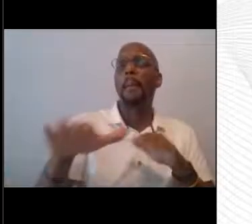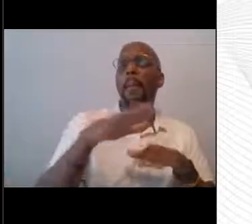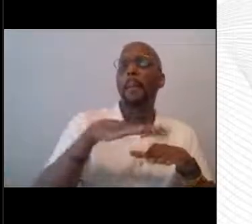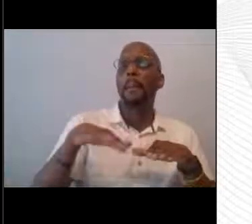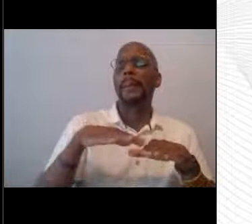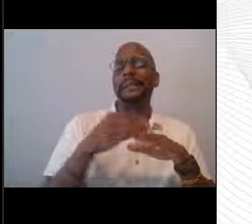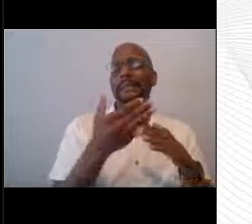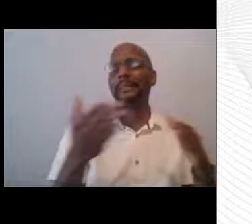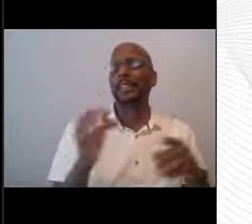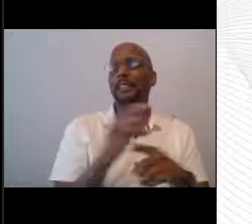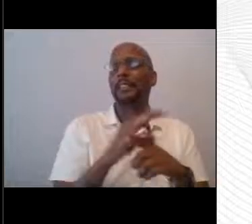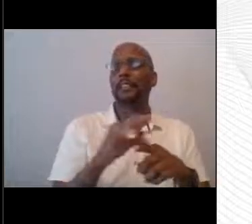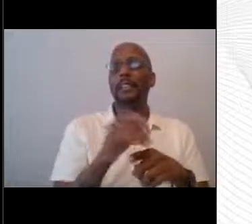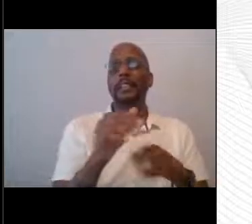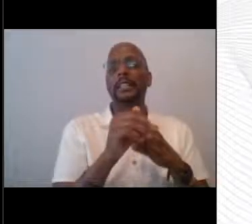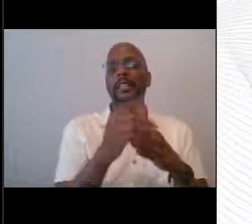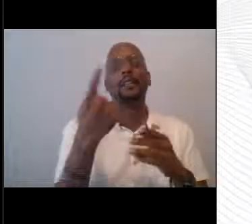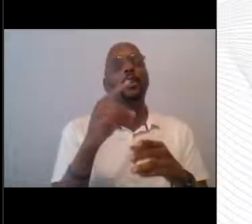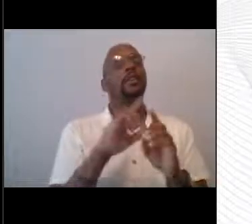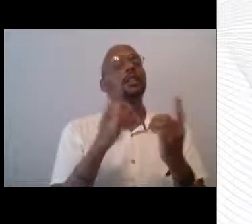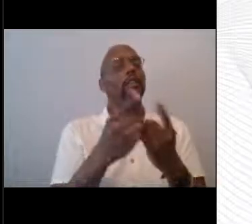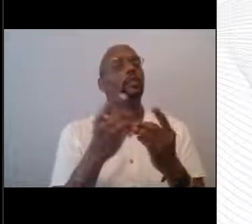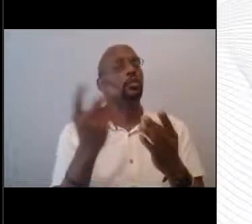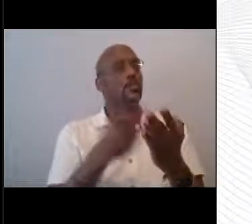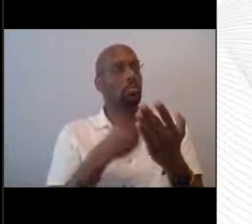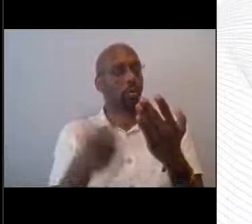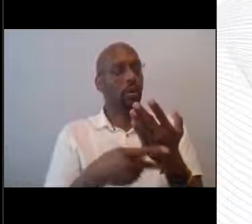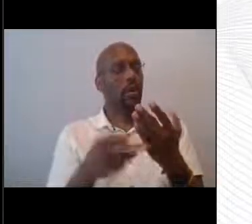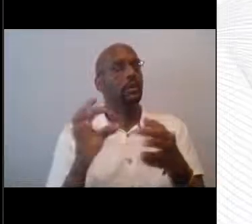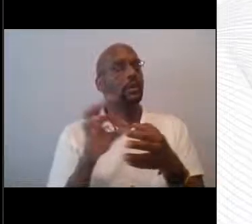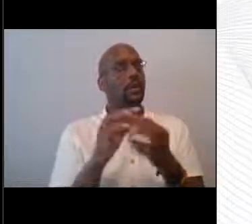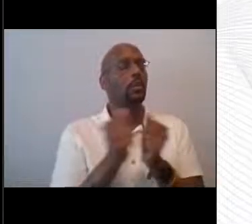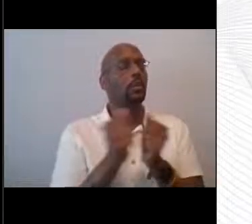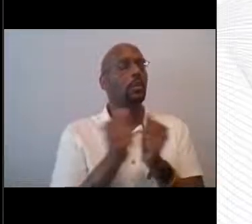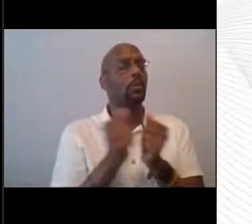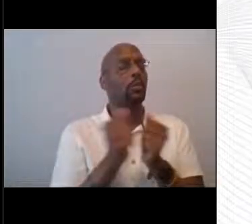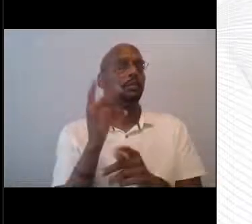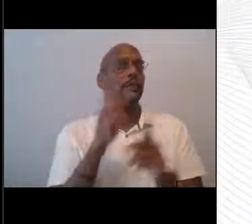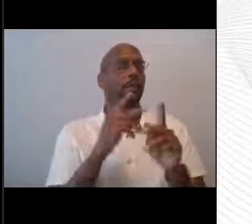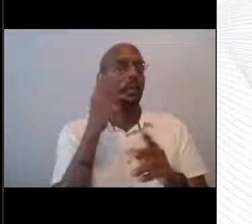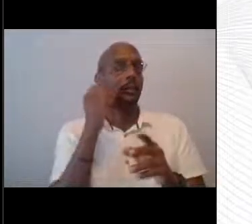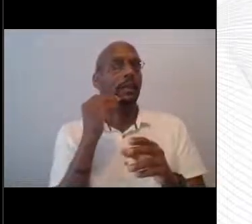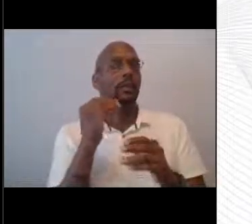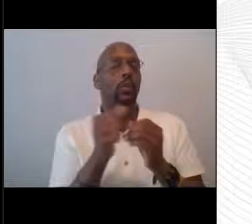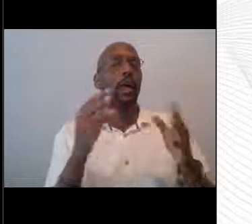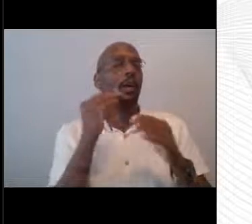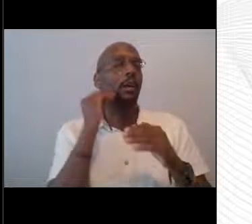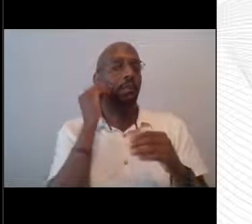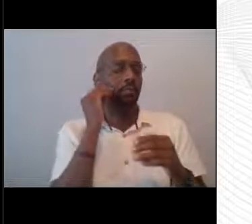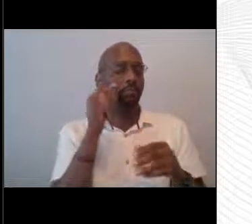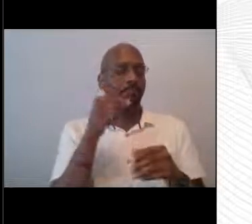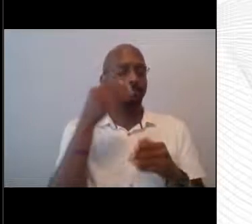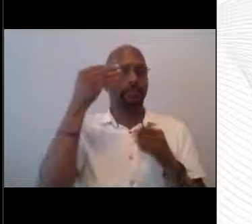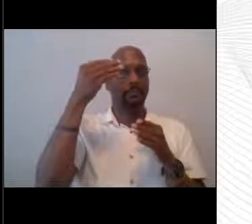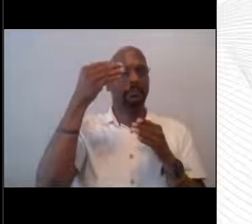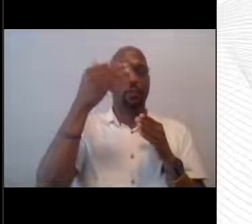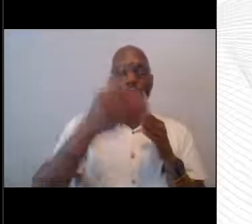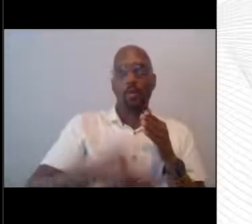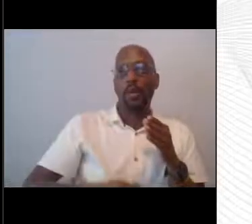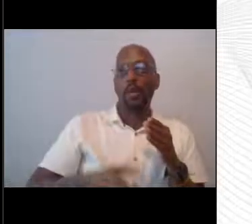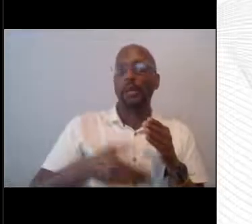Charles is the lead for the district's program regarding persons experiencing homelessness. He's at the forefront of encampment issues